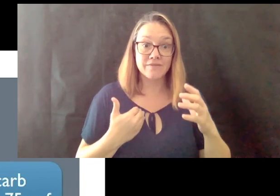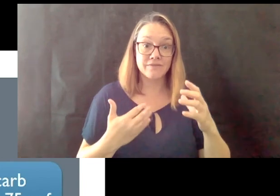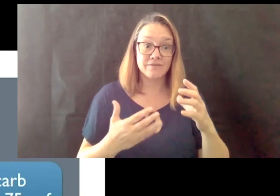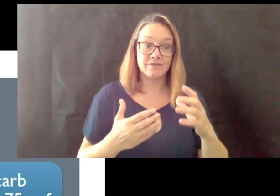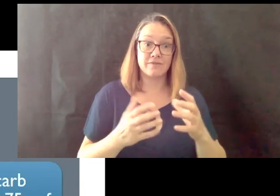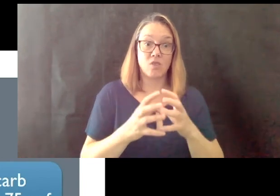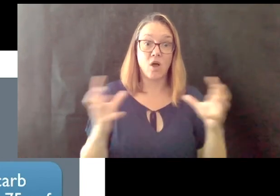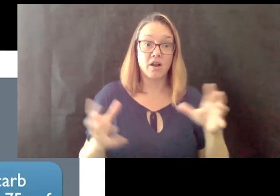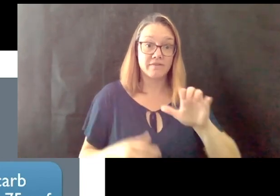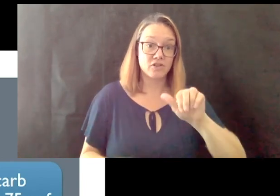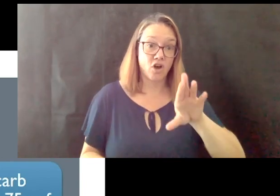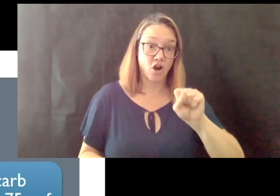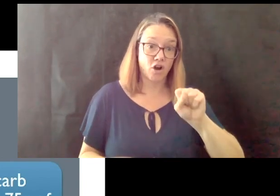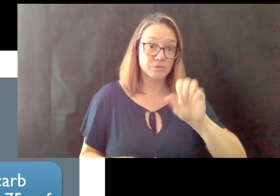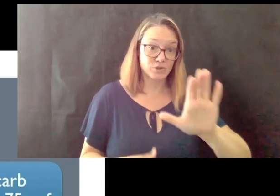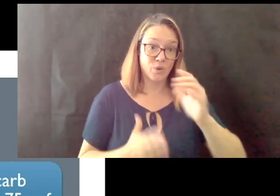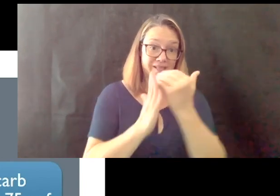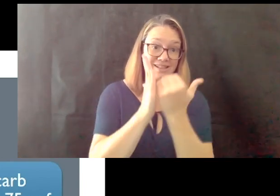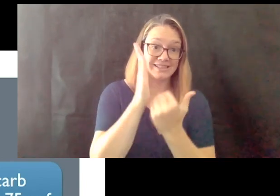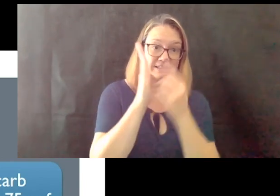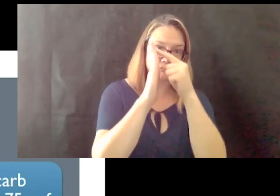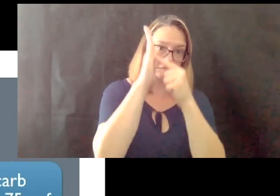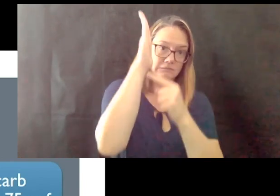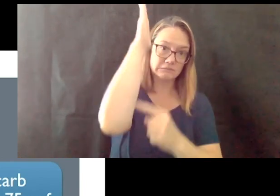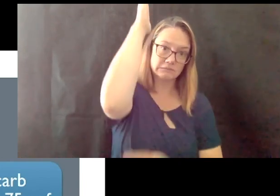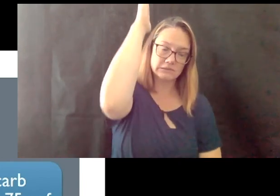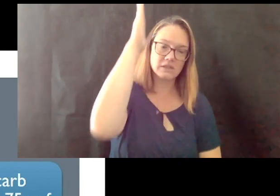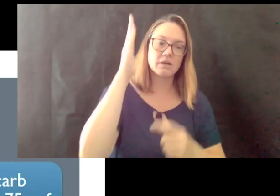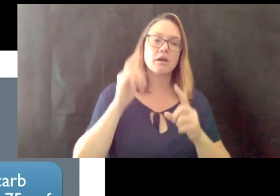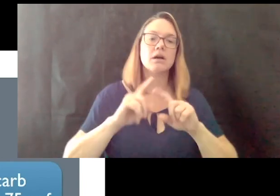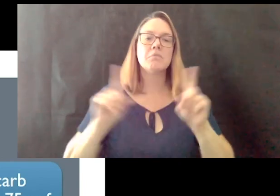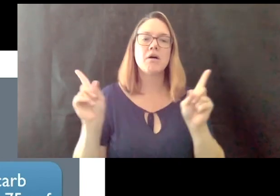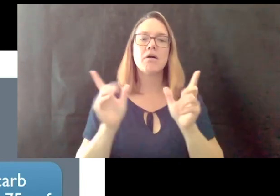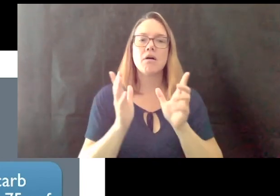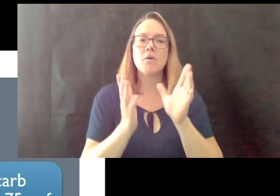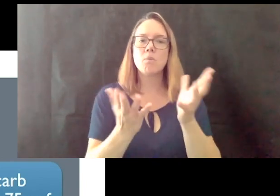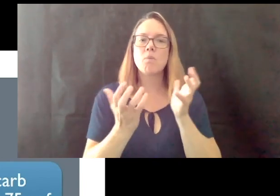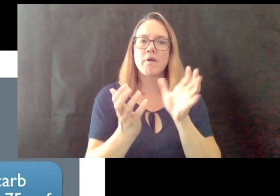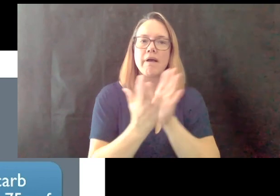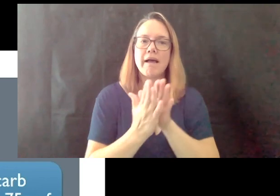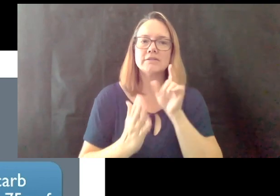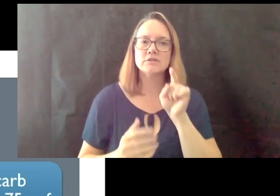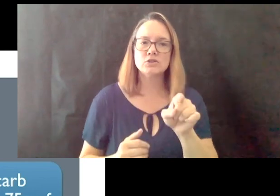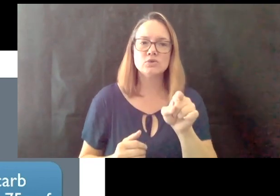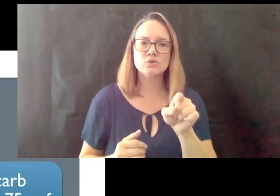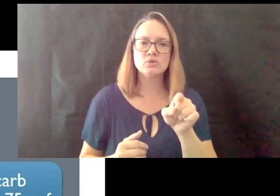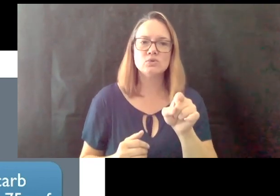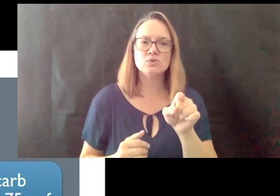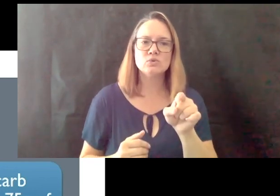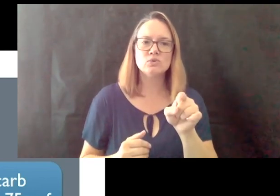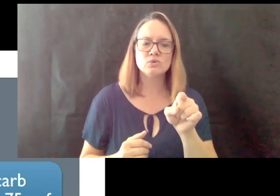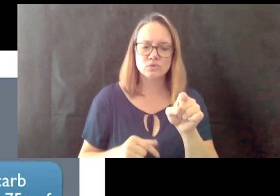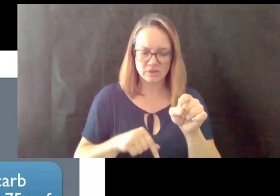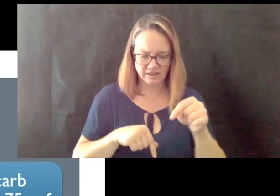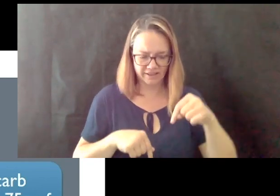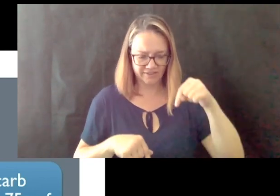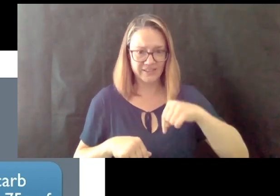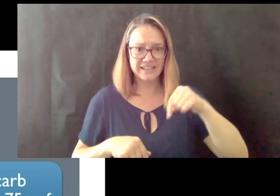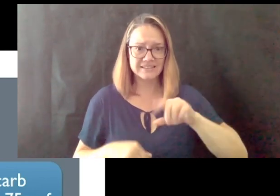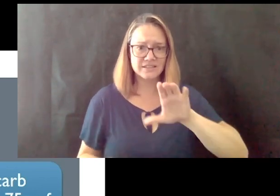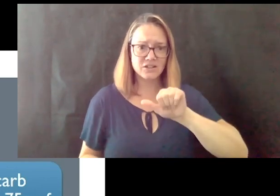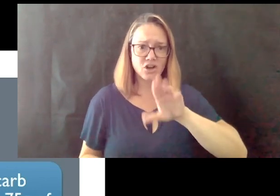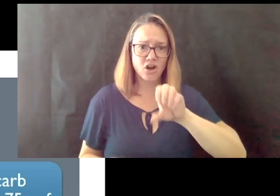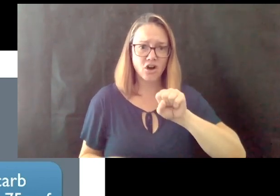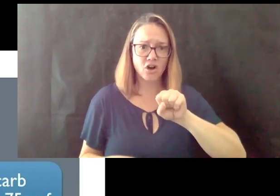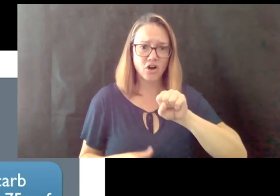if you have a lot of carbs, you're going to have a long list, but from there, I'm also going to ask you to look up, what